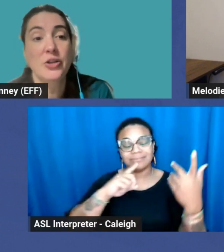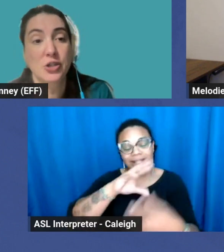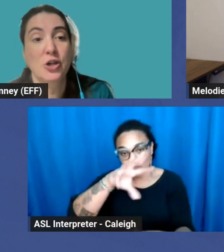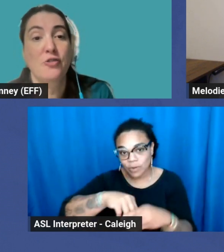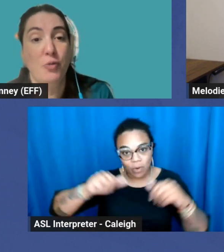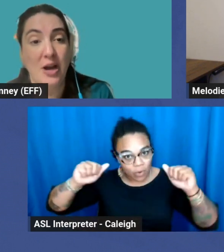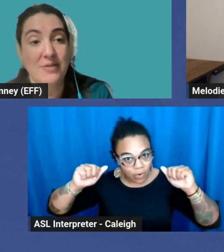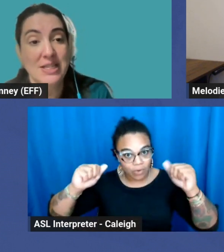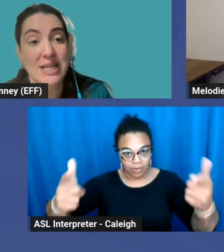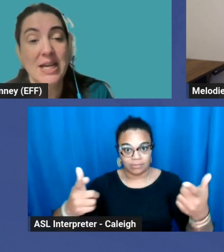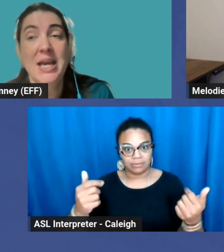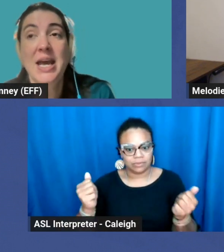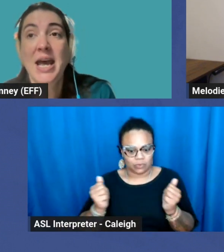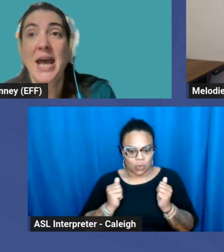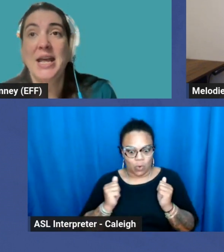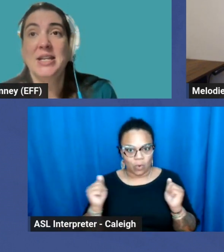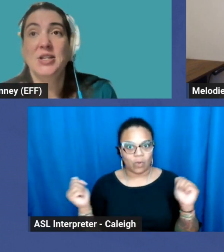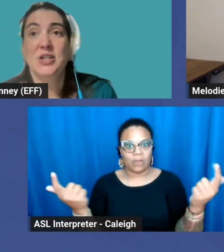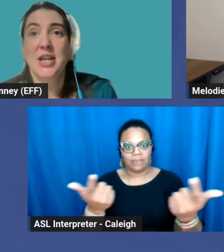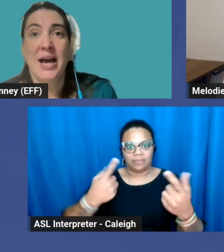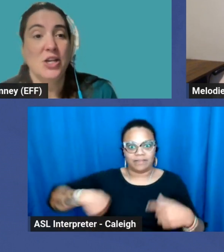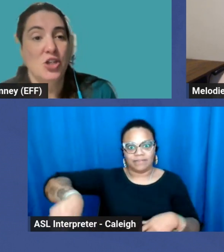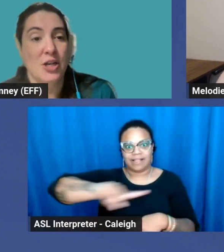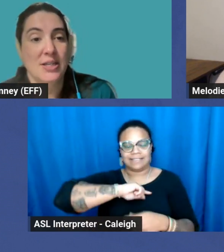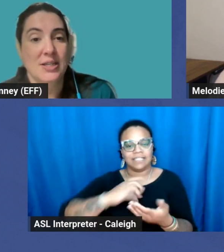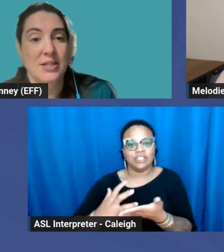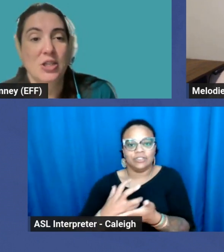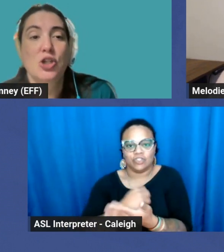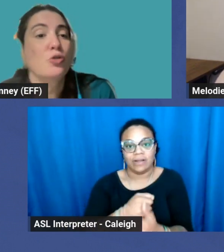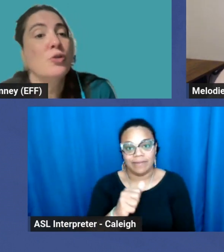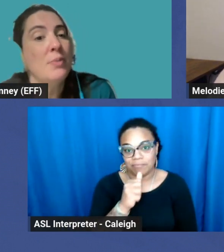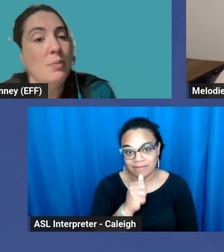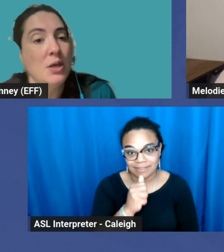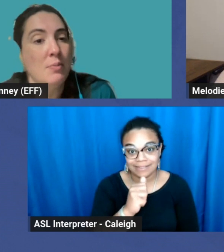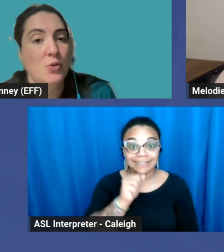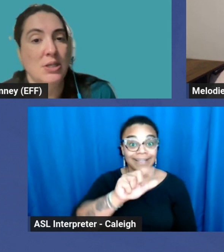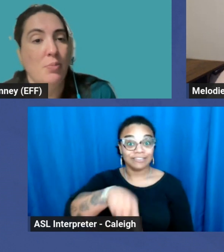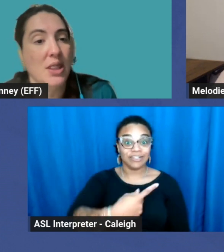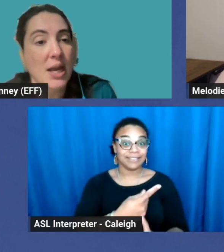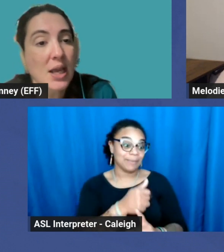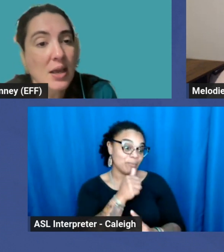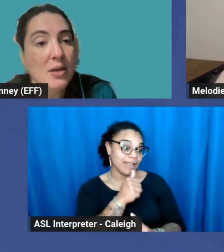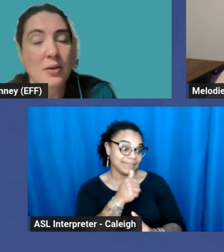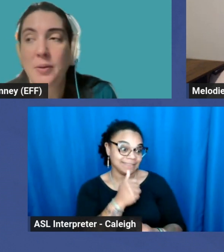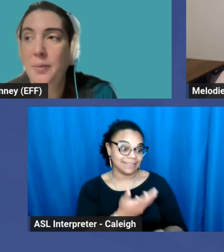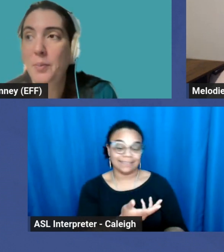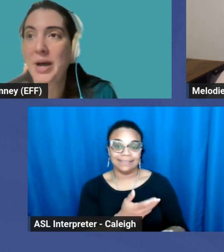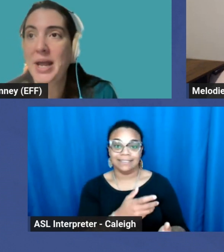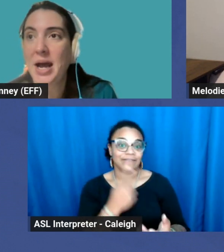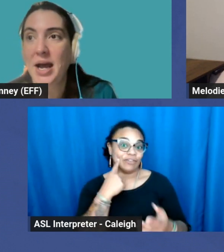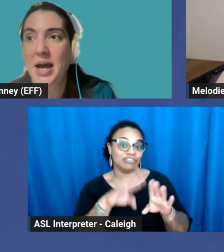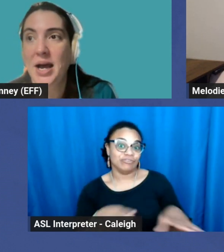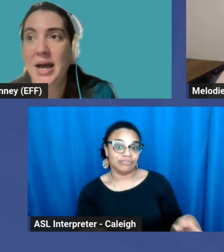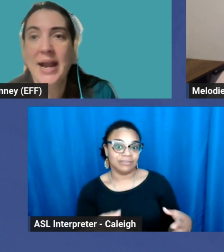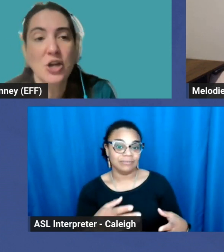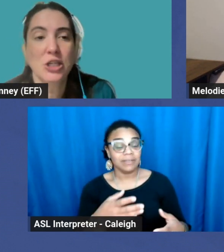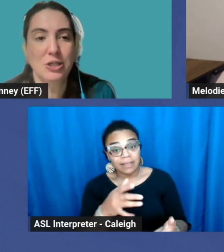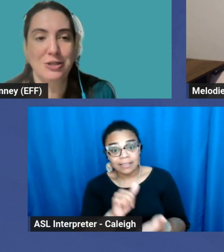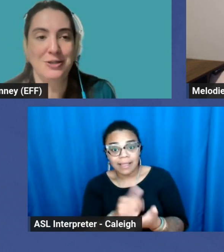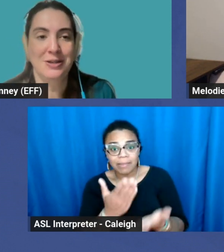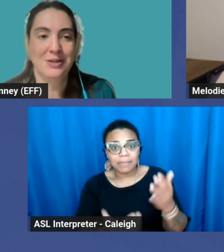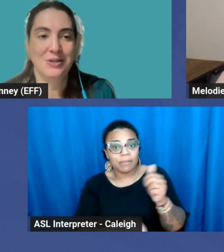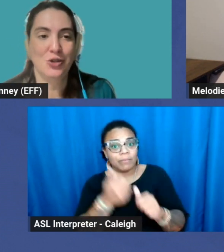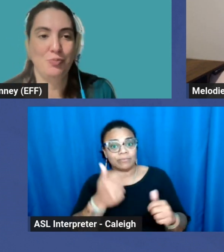all deserve privacy, and not just the children may be the most sympathetic, but I